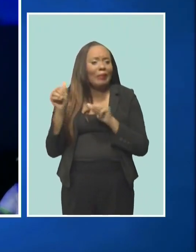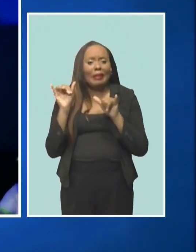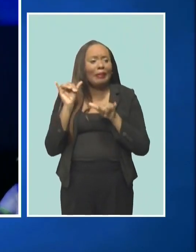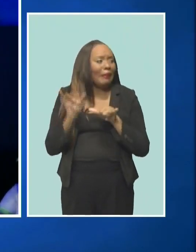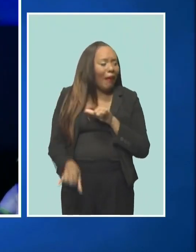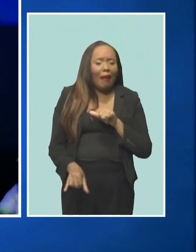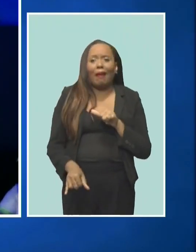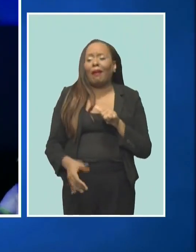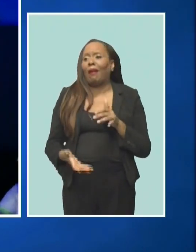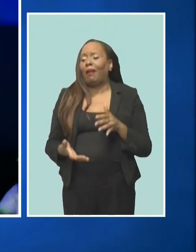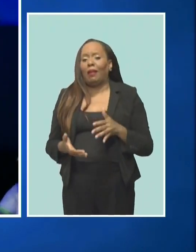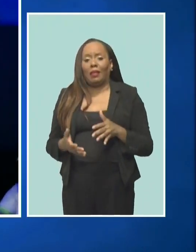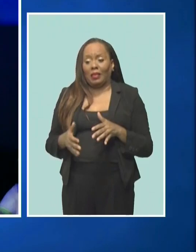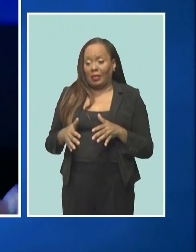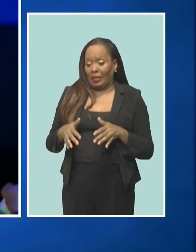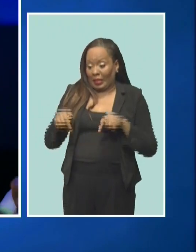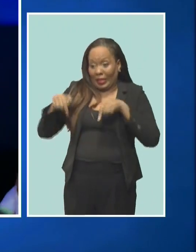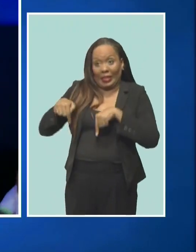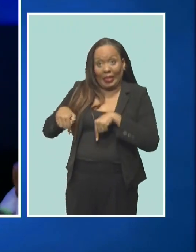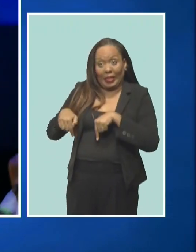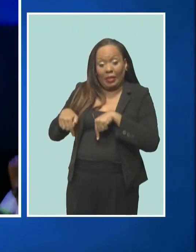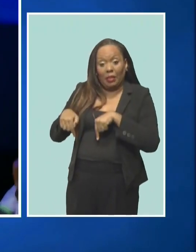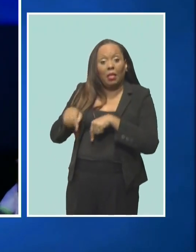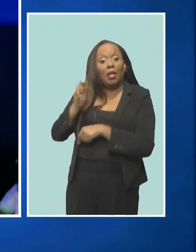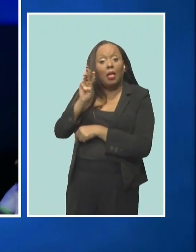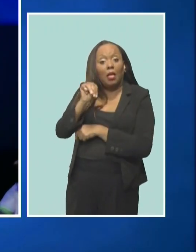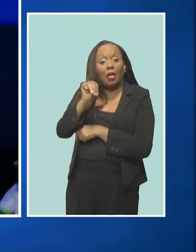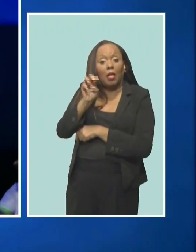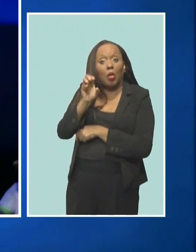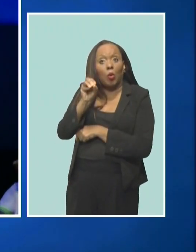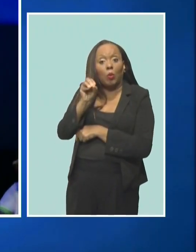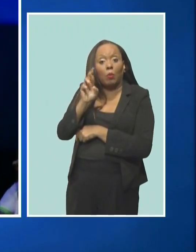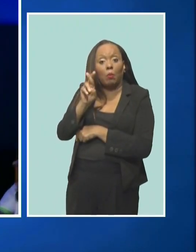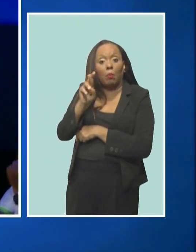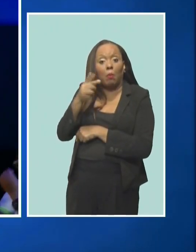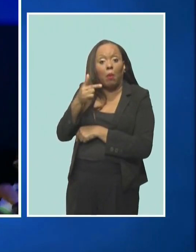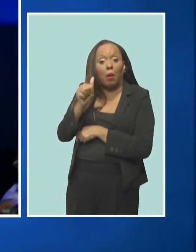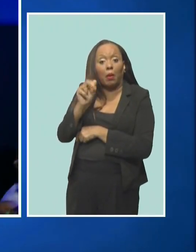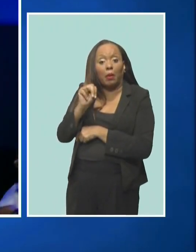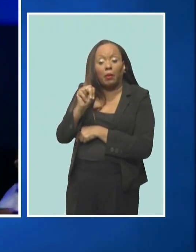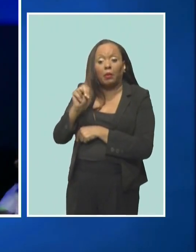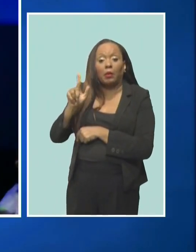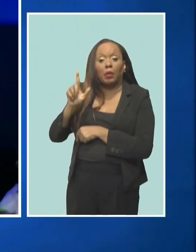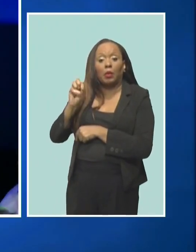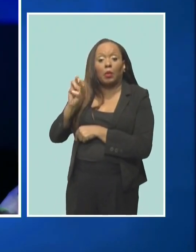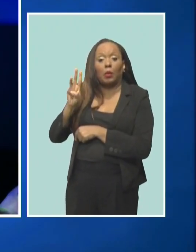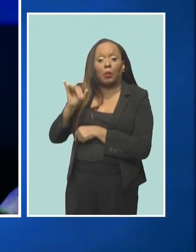come here to Morgan Lewis and you can have a tour of the windmill, something that